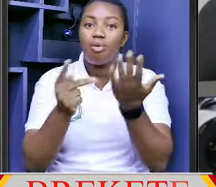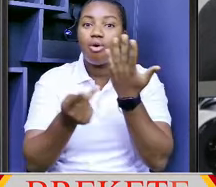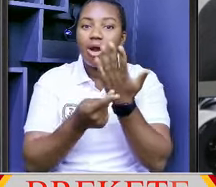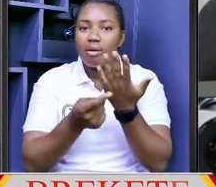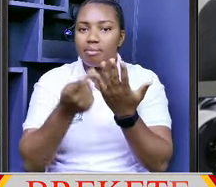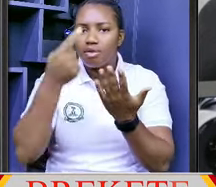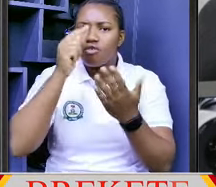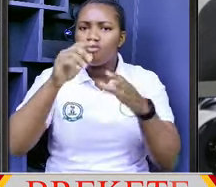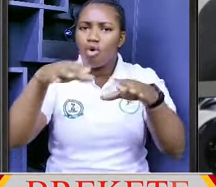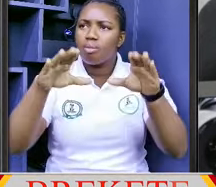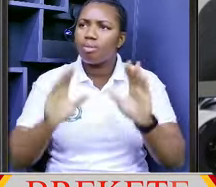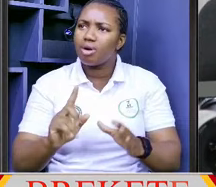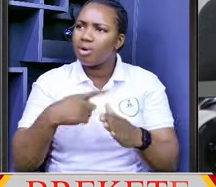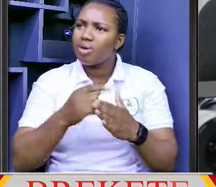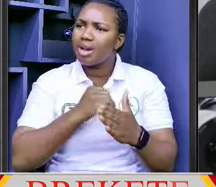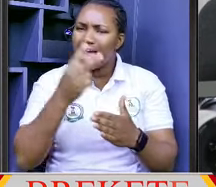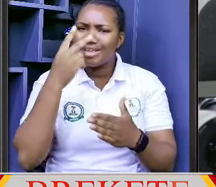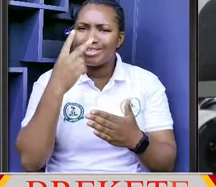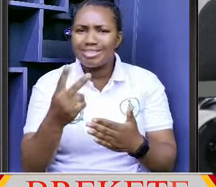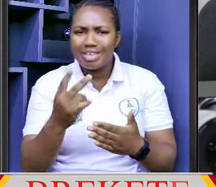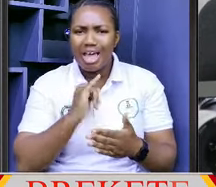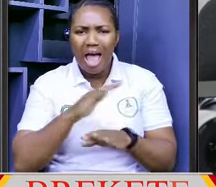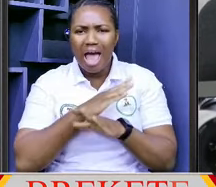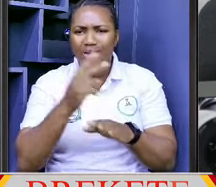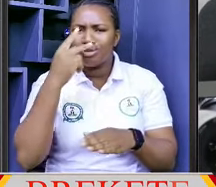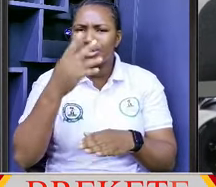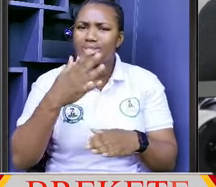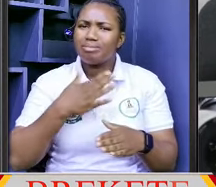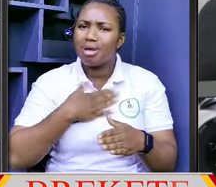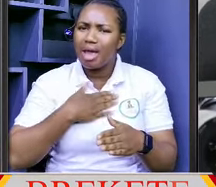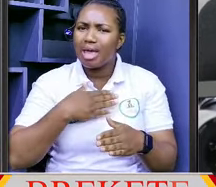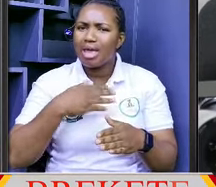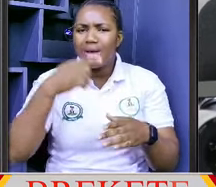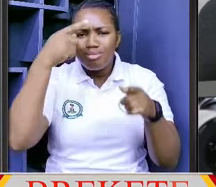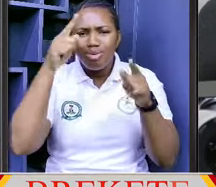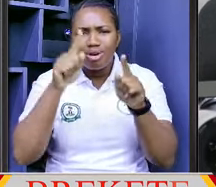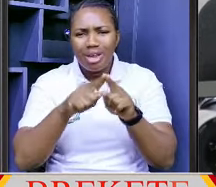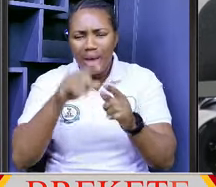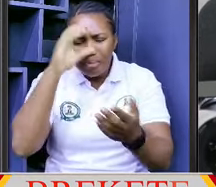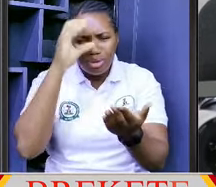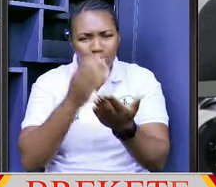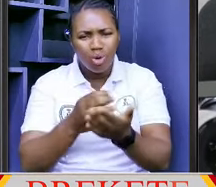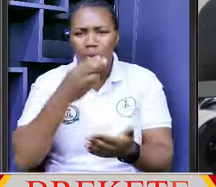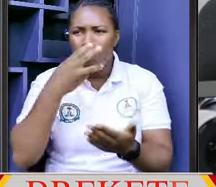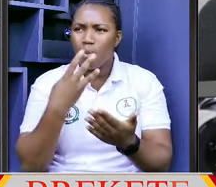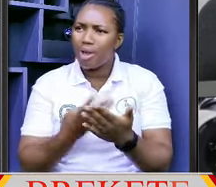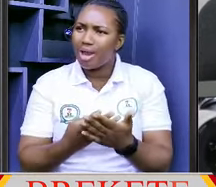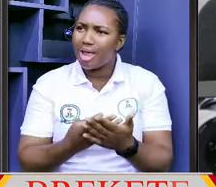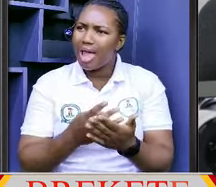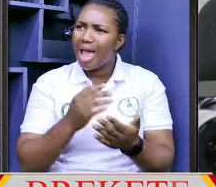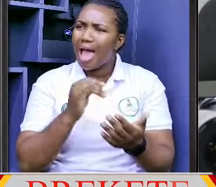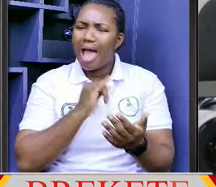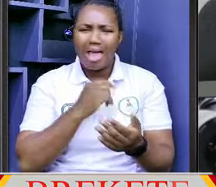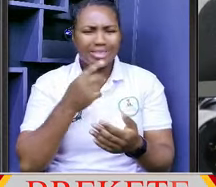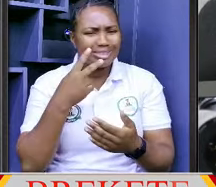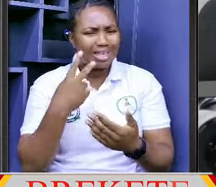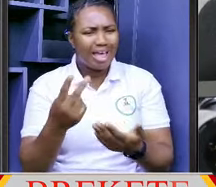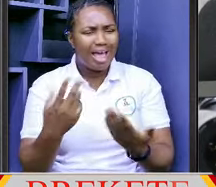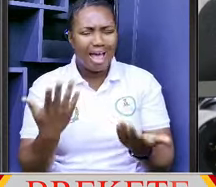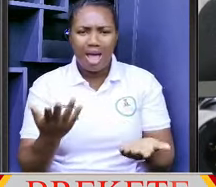burial. When I say I don't see my brother's picture very well. So what is the problem? Like if you do this kind of